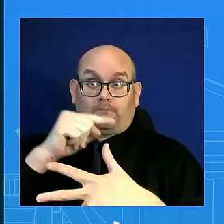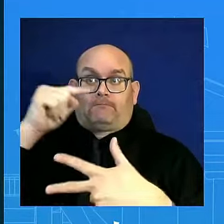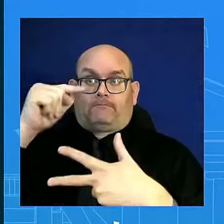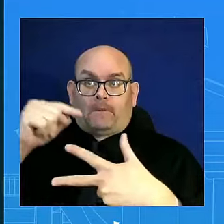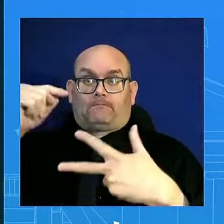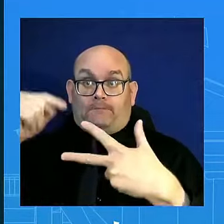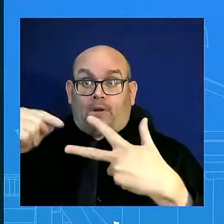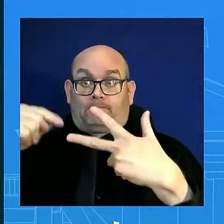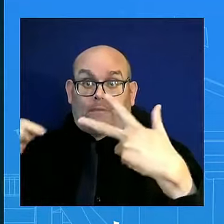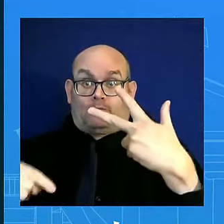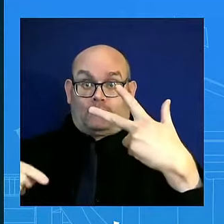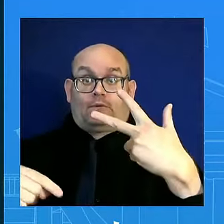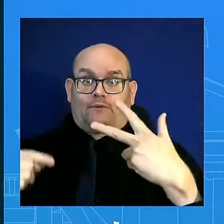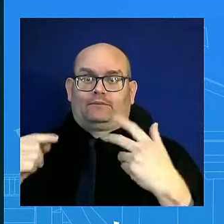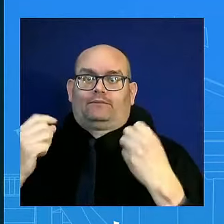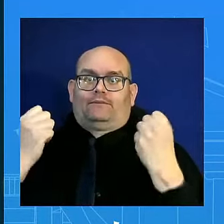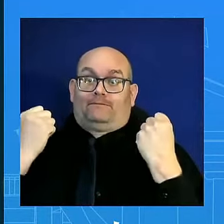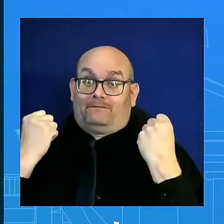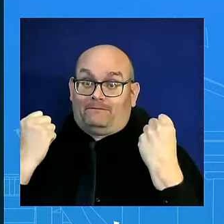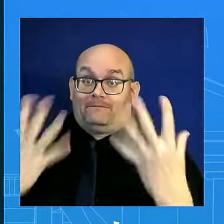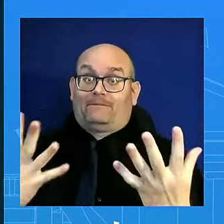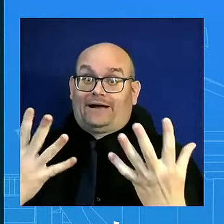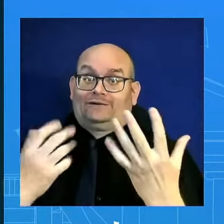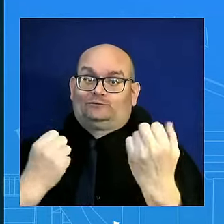by conservatives,